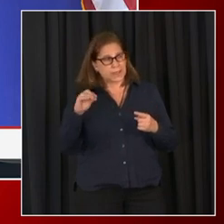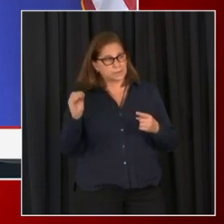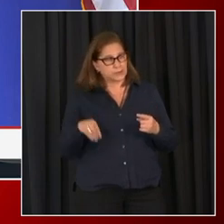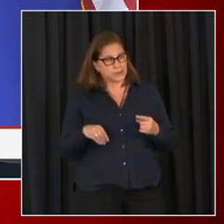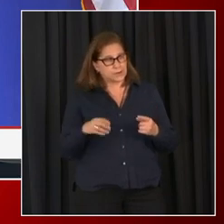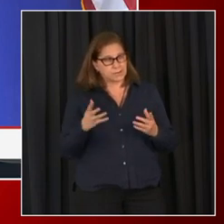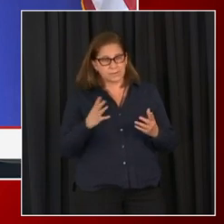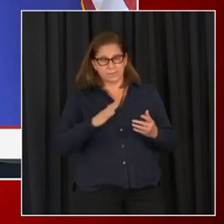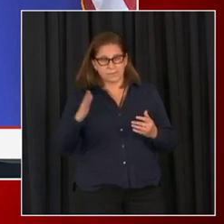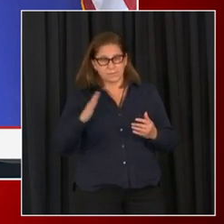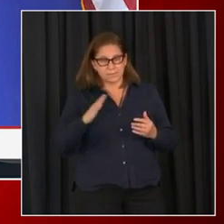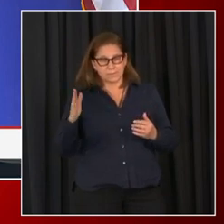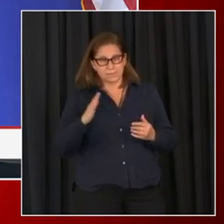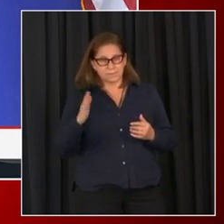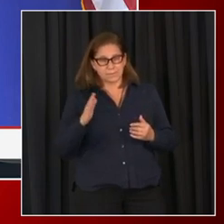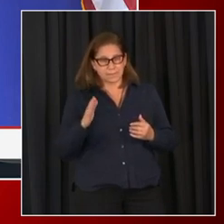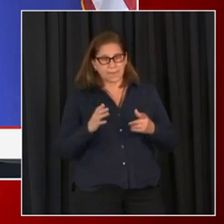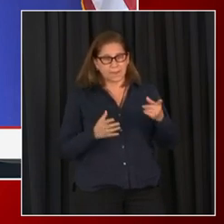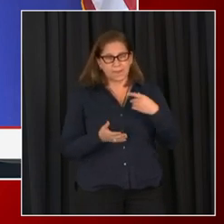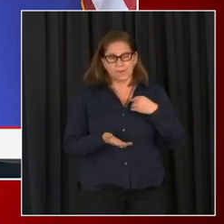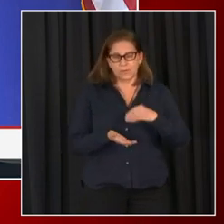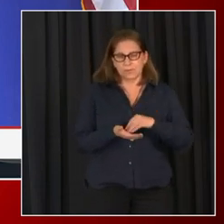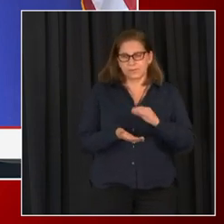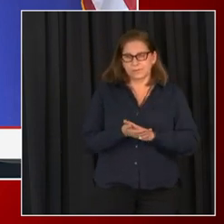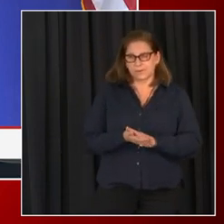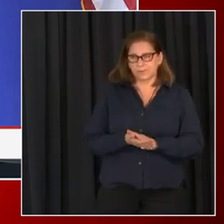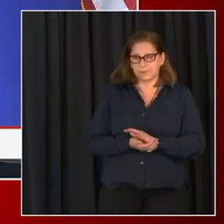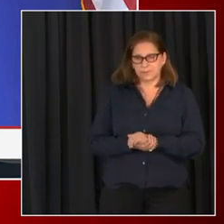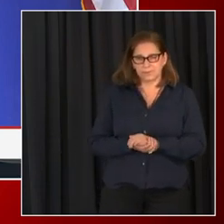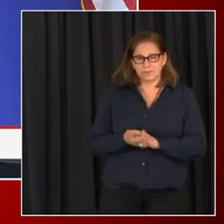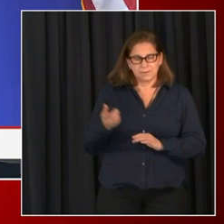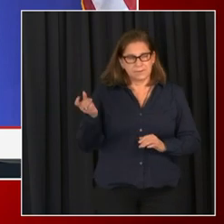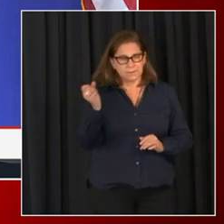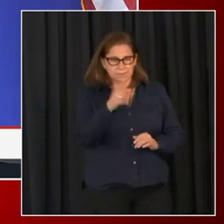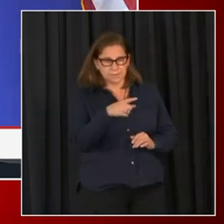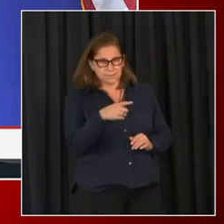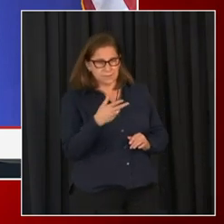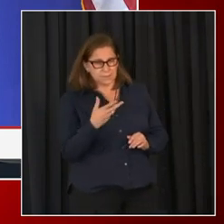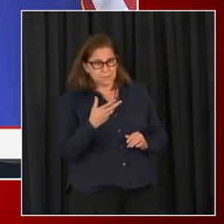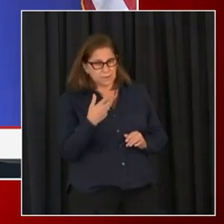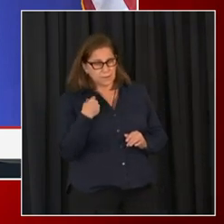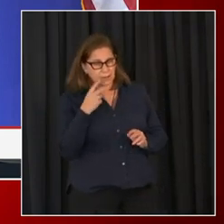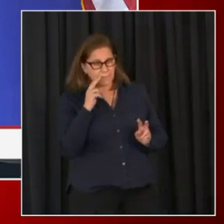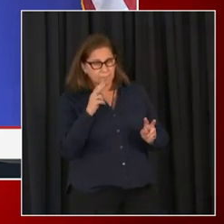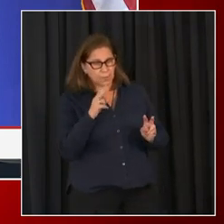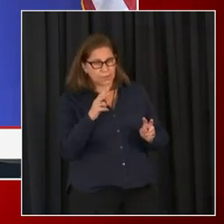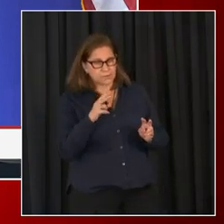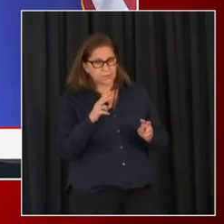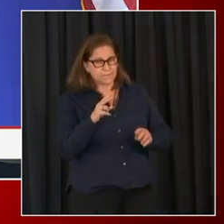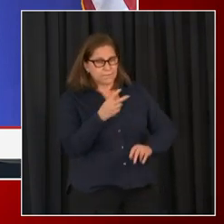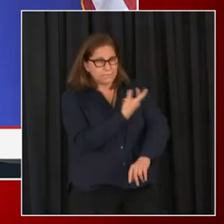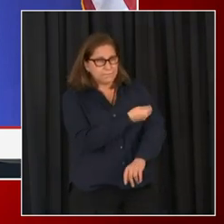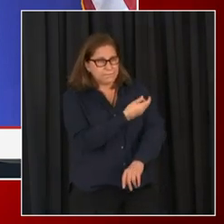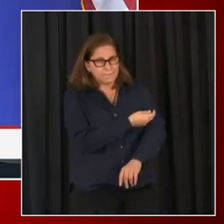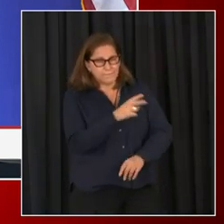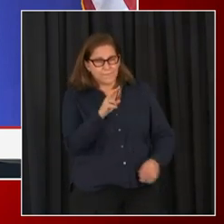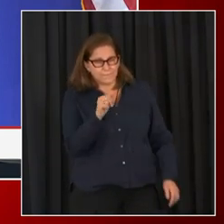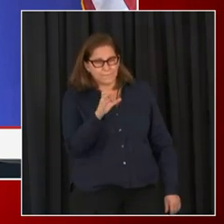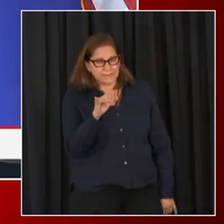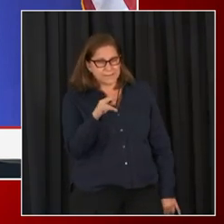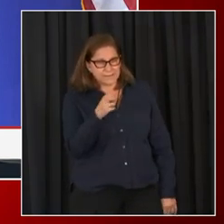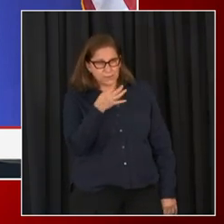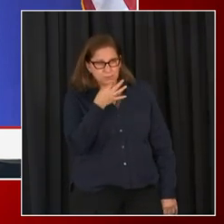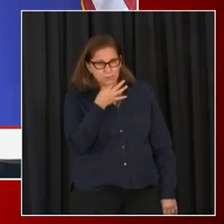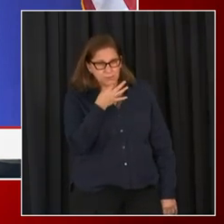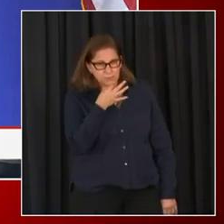Okay. Was But social. can I also ask, as we look forward to hopefully having a vaccine someday, I know you're putting together a vaccine